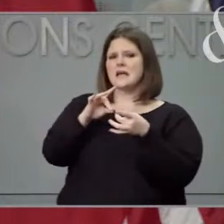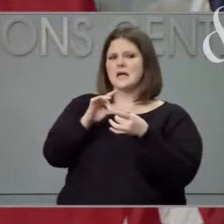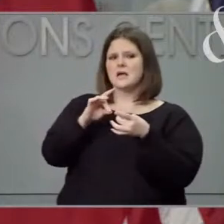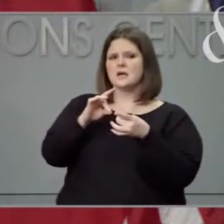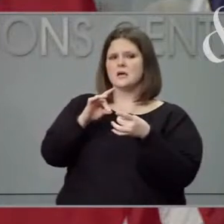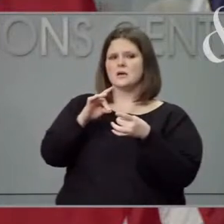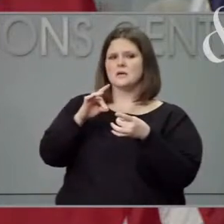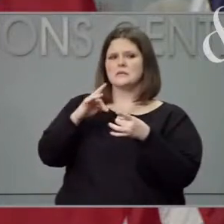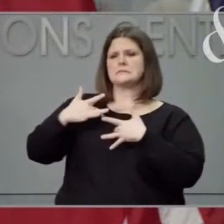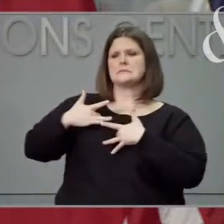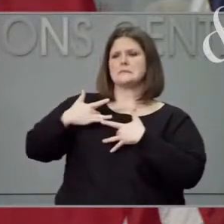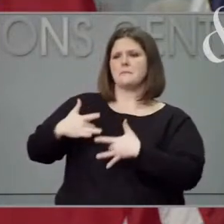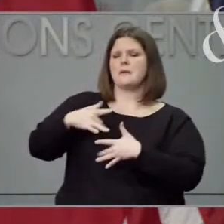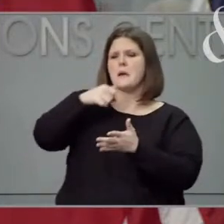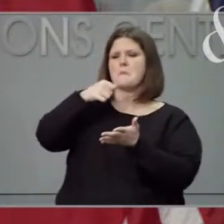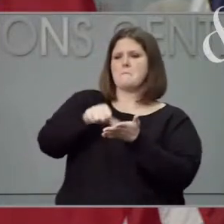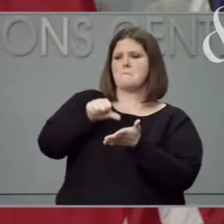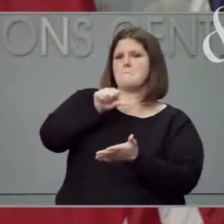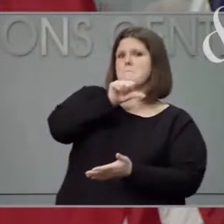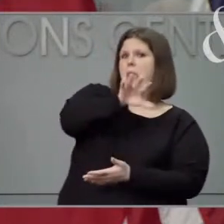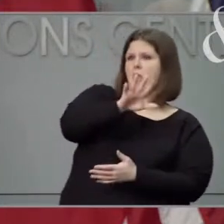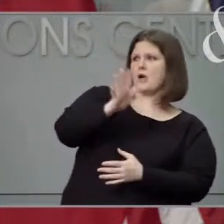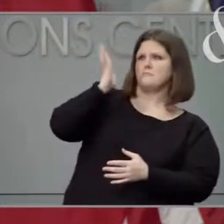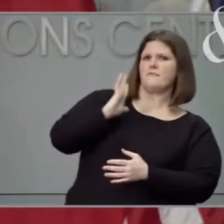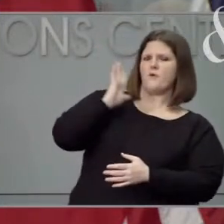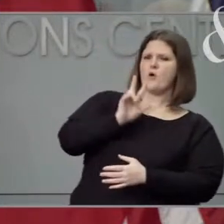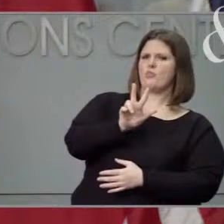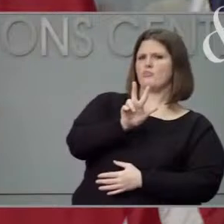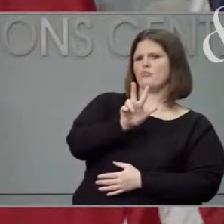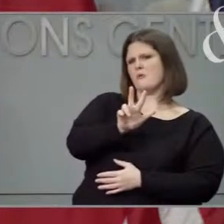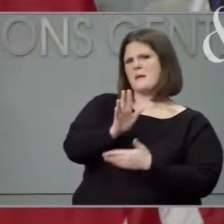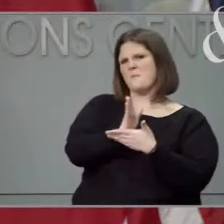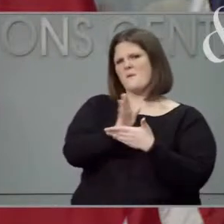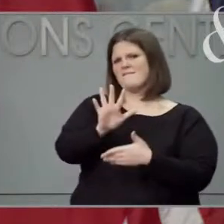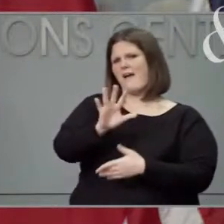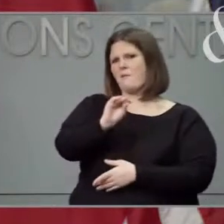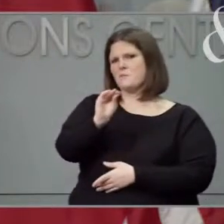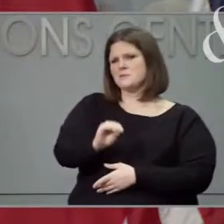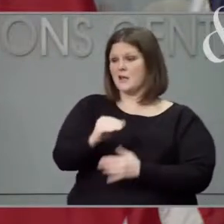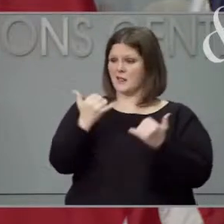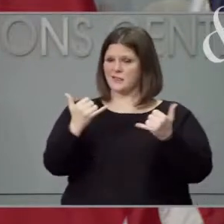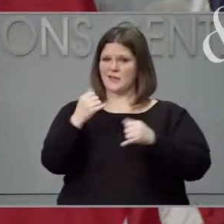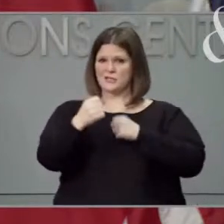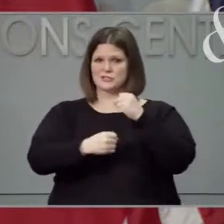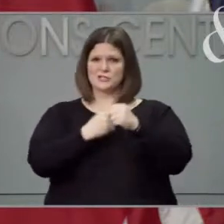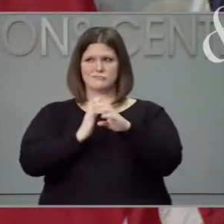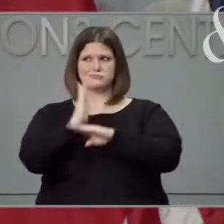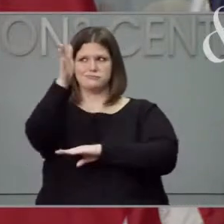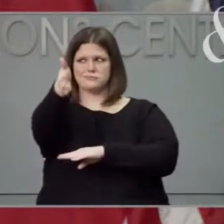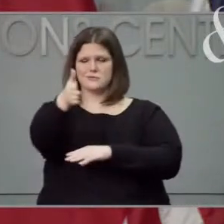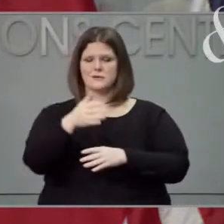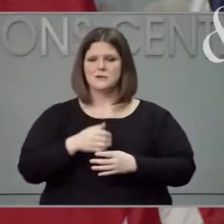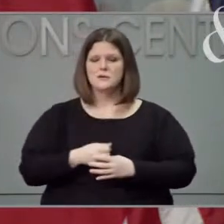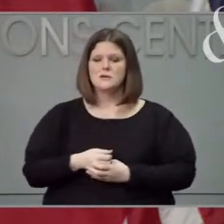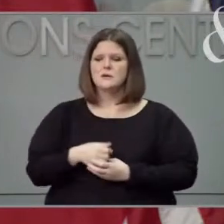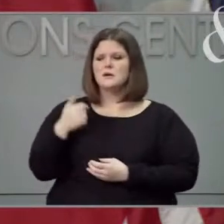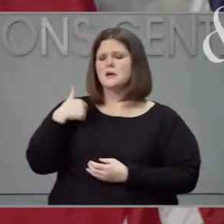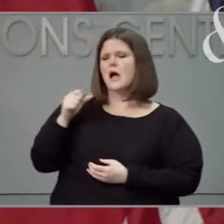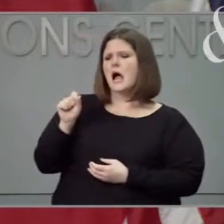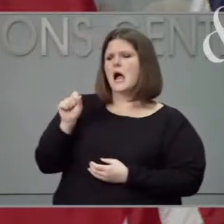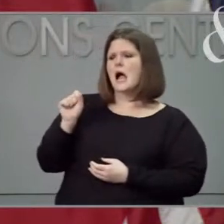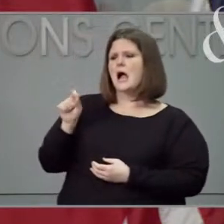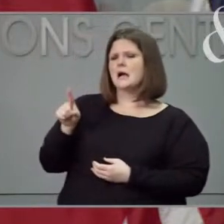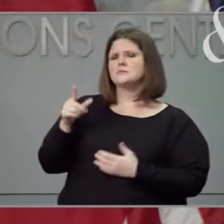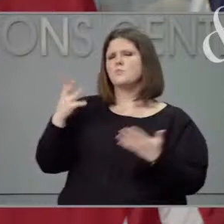mail-in rate was about 3 to 5%, and it was obviously much higher this year. Do you see what do you see